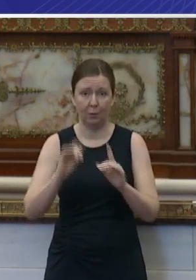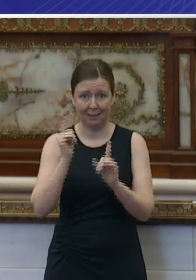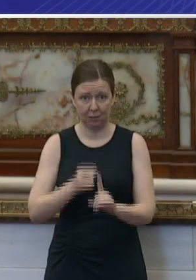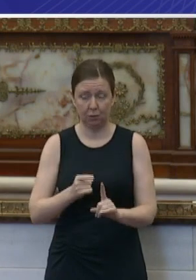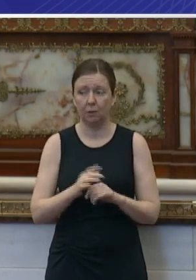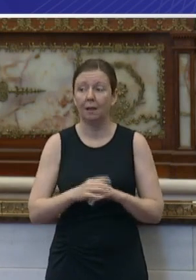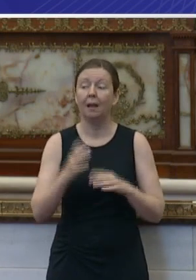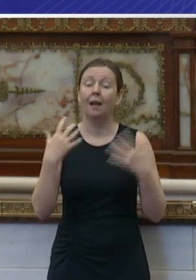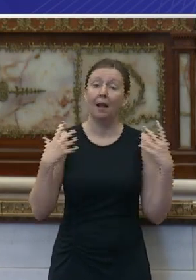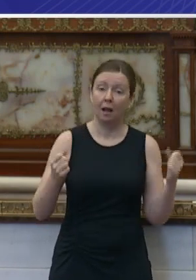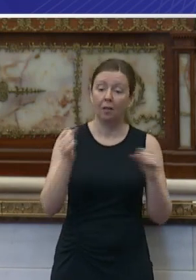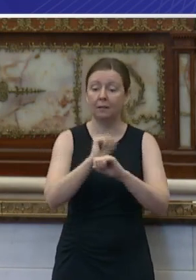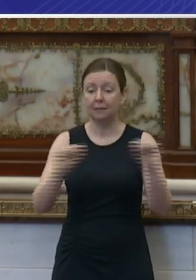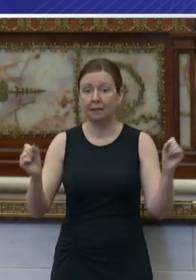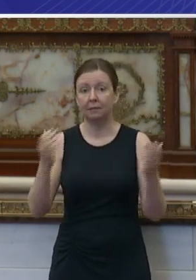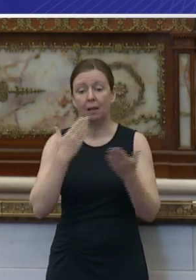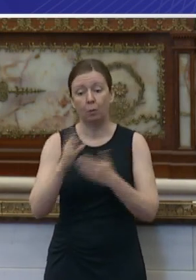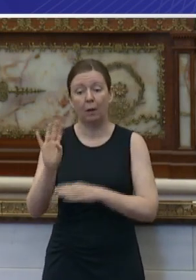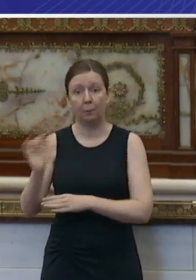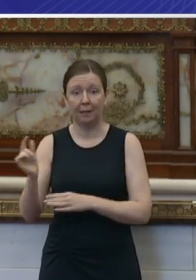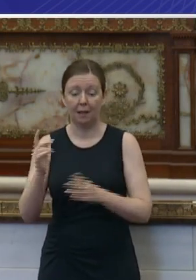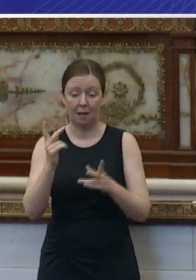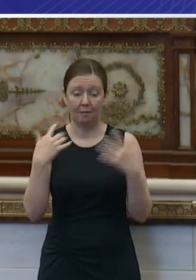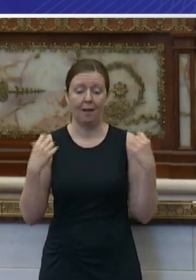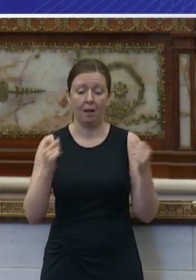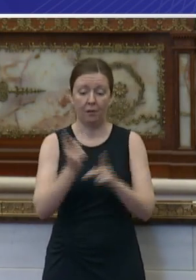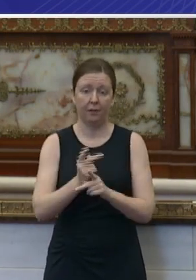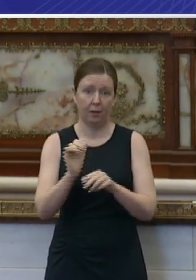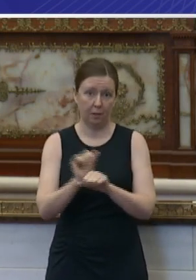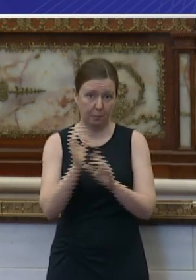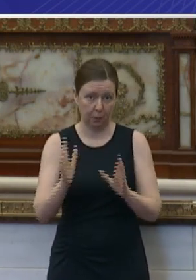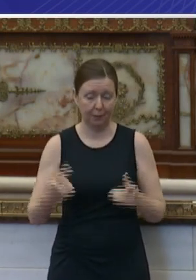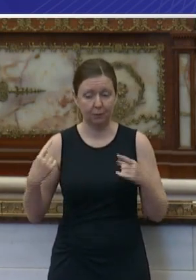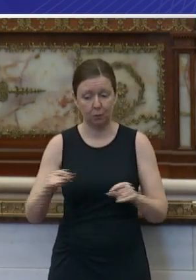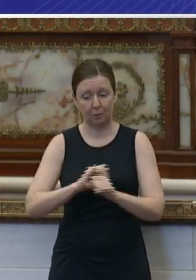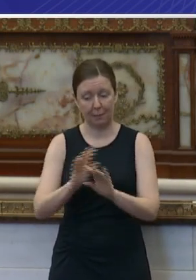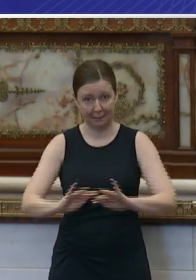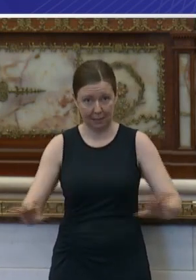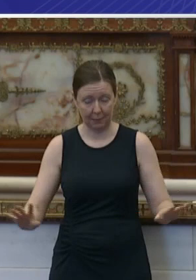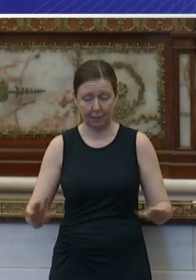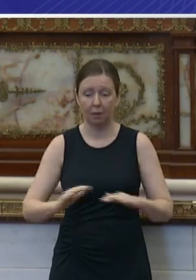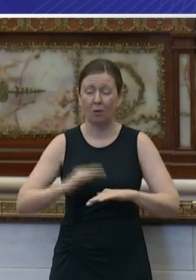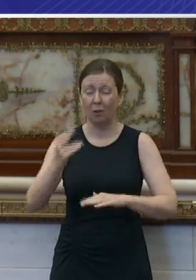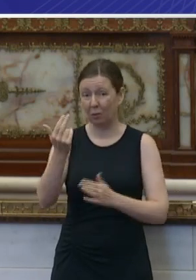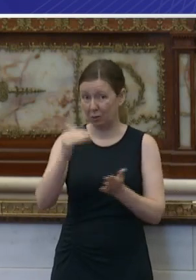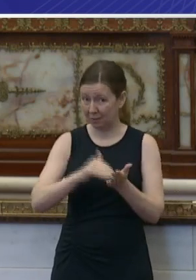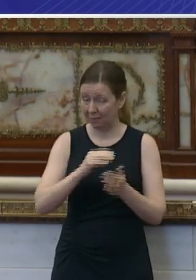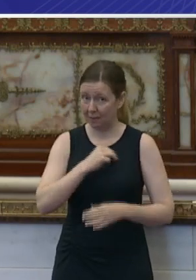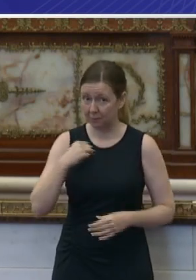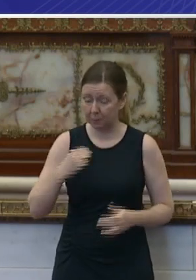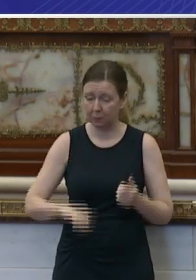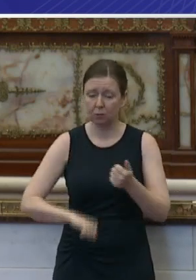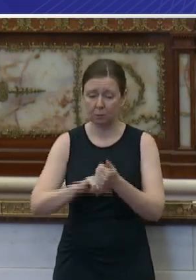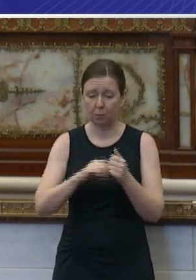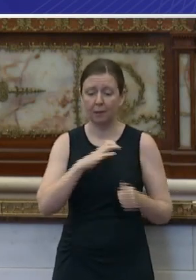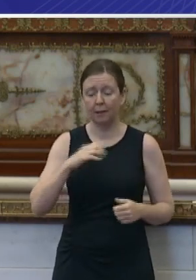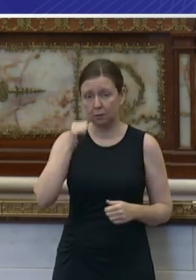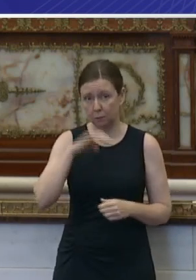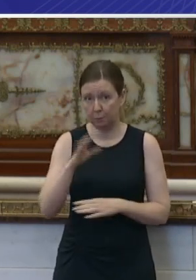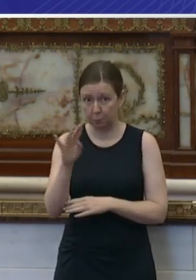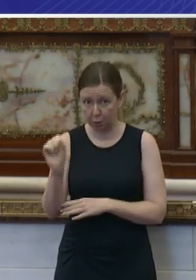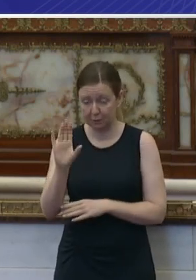health, safety, and the well-being of healthcare employees during a global pandemic. Our over 13,000 members support Councilwoman